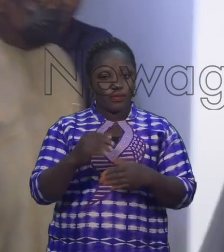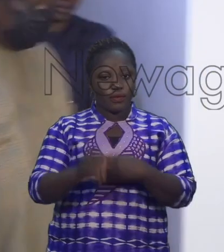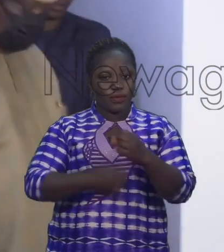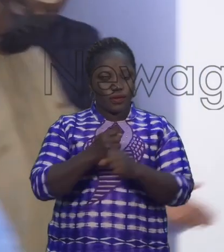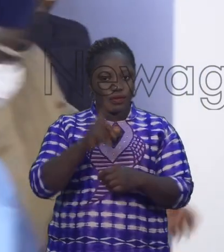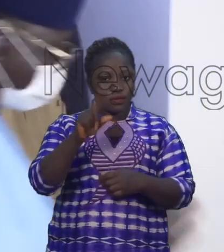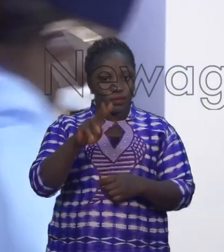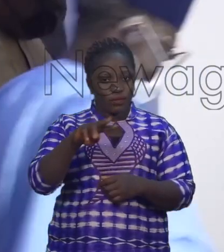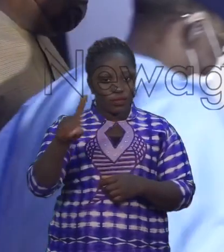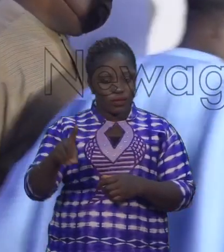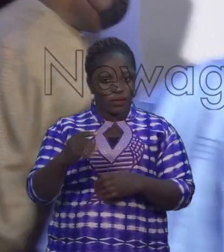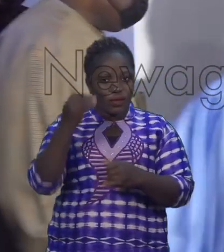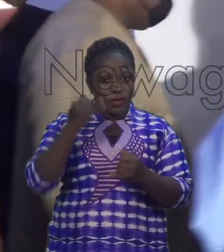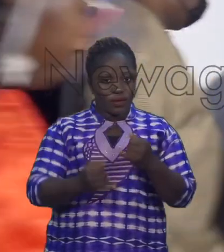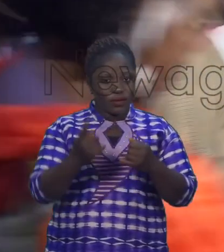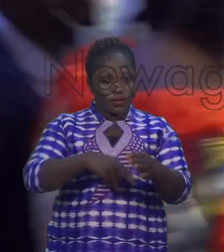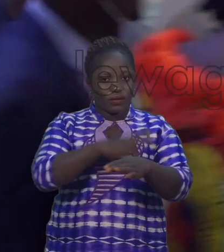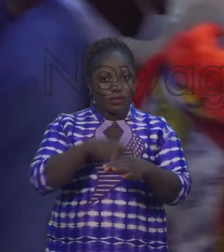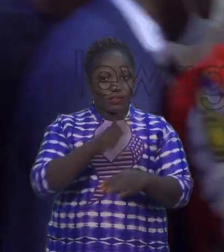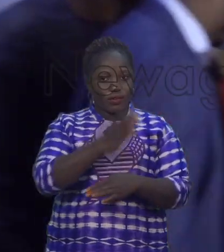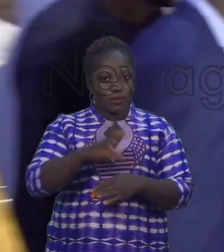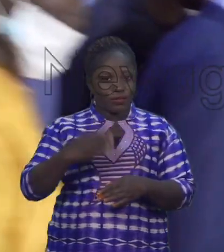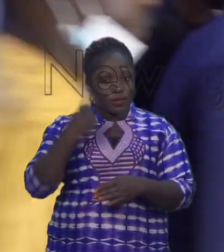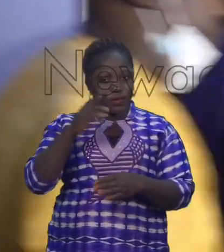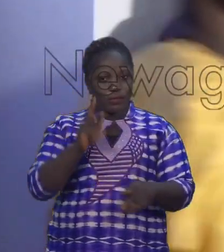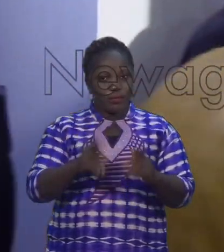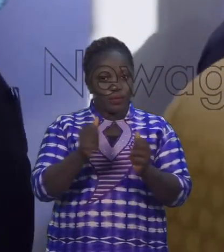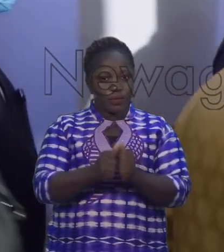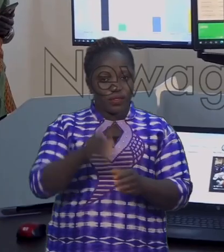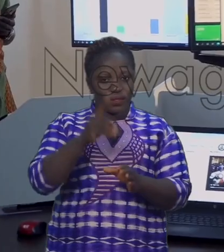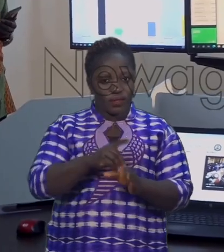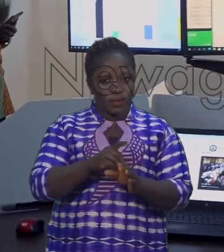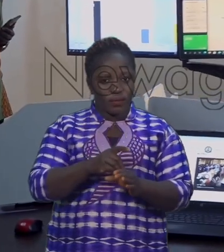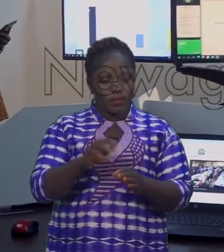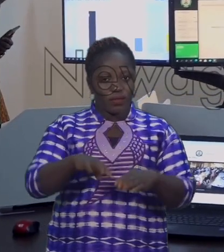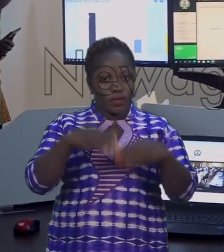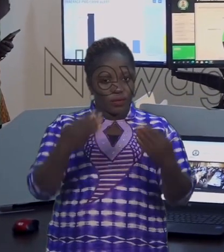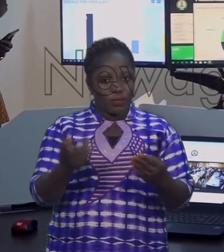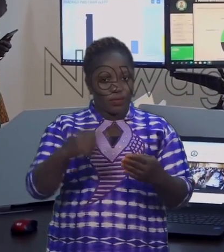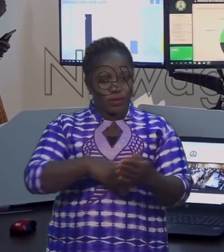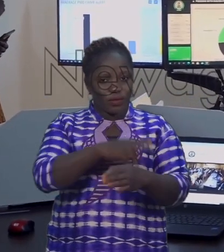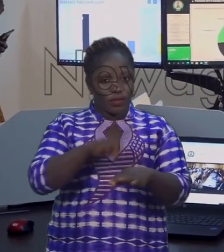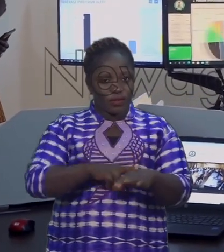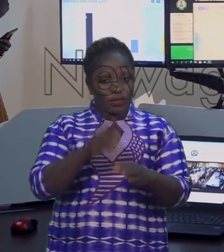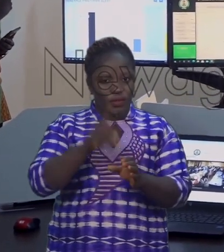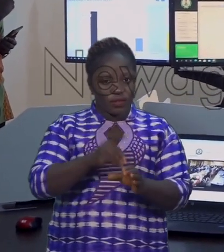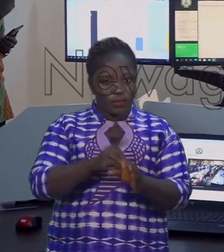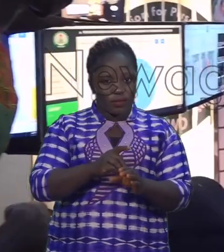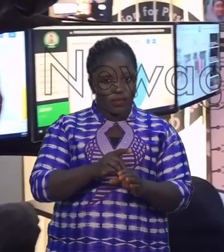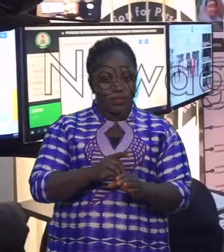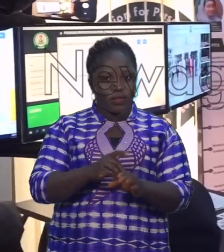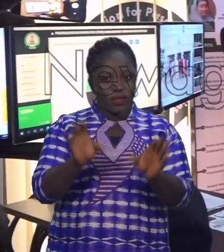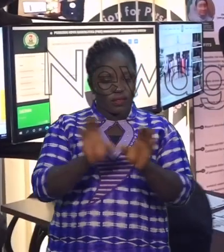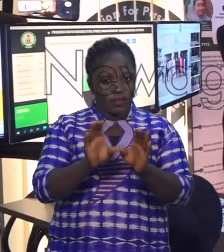Before the year 2021 ended, the National Commission for Persons with Disabilities commissioned the National Disability Electronic